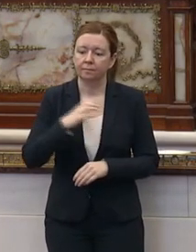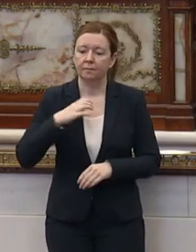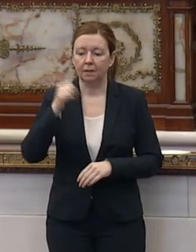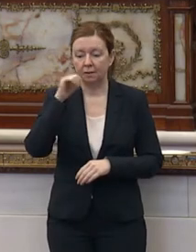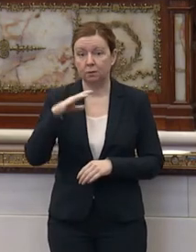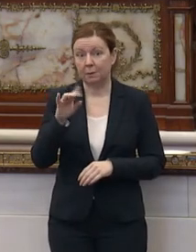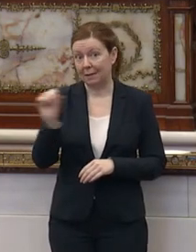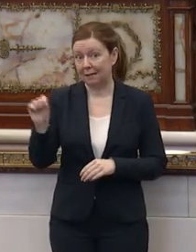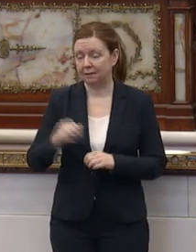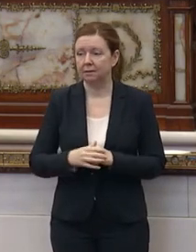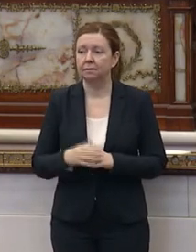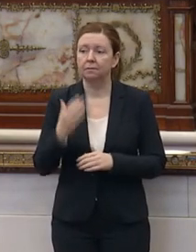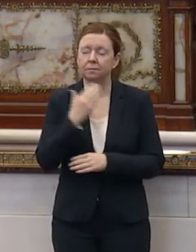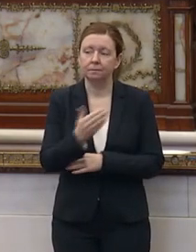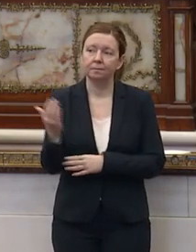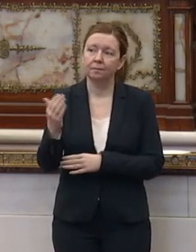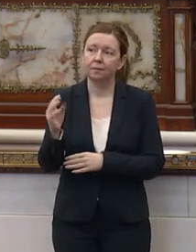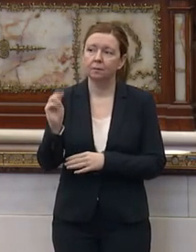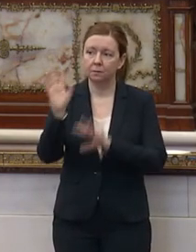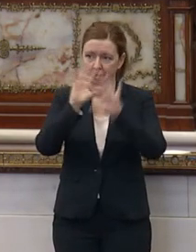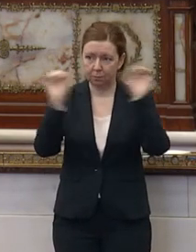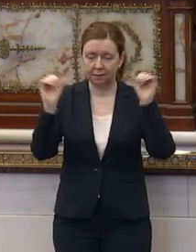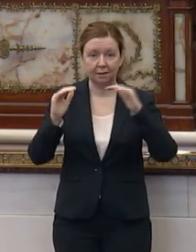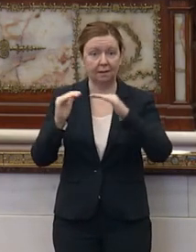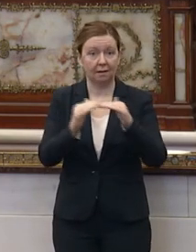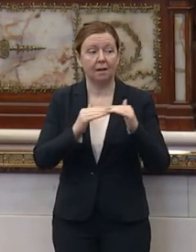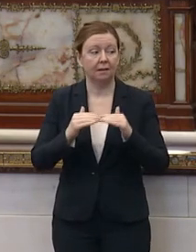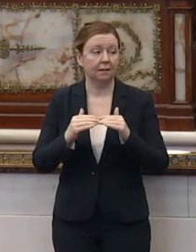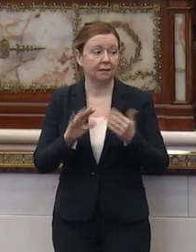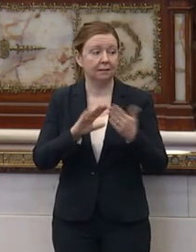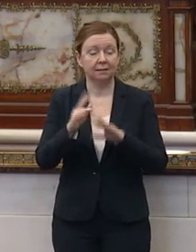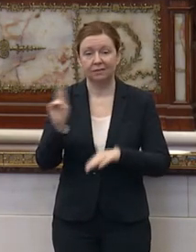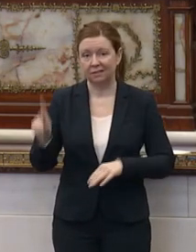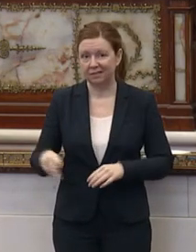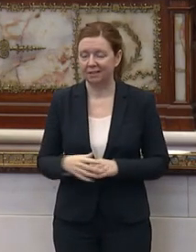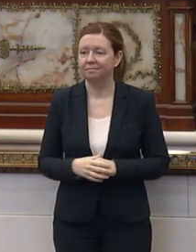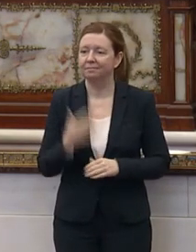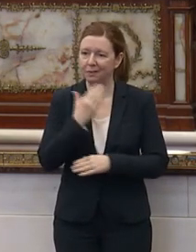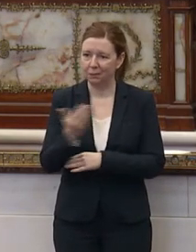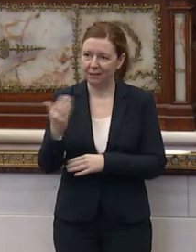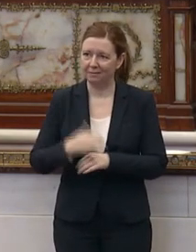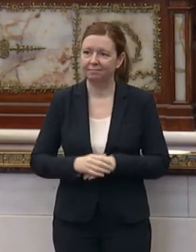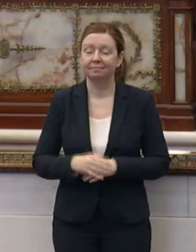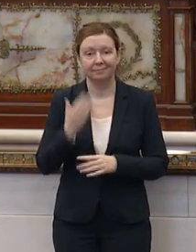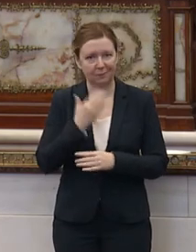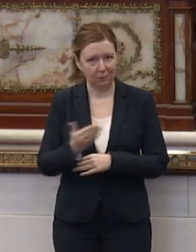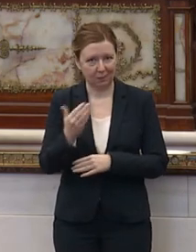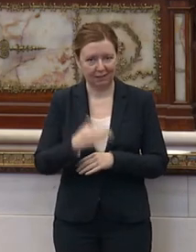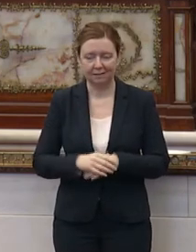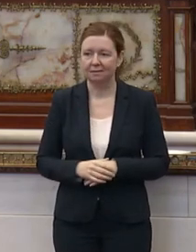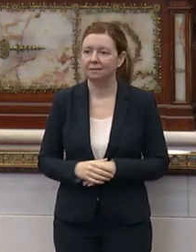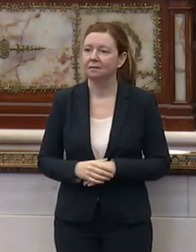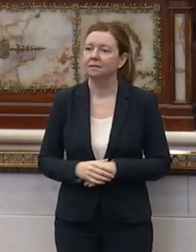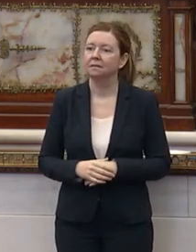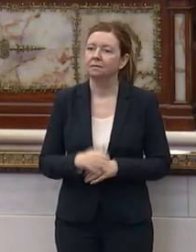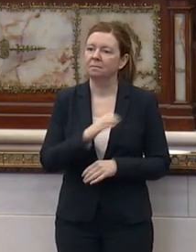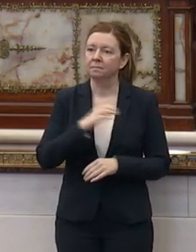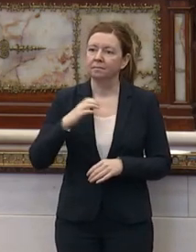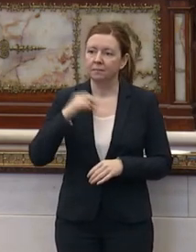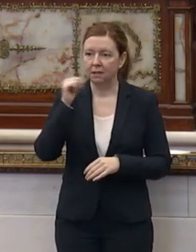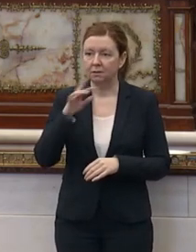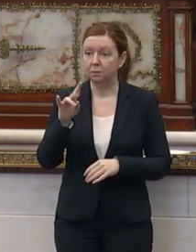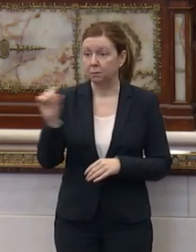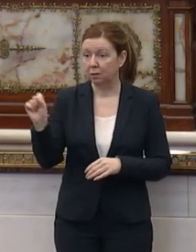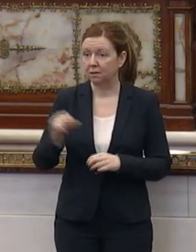Councilwoman Bass. Good morning, Mr. President, colleagues, and the City of Philadelphia. Good morning. Good morning.